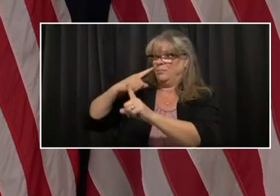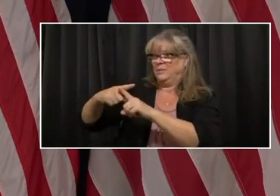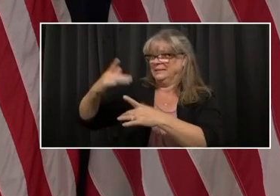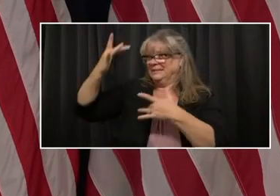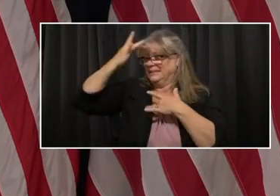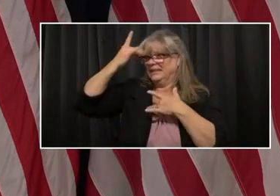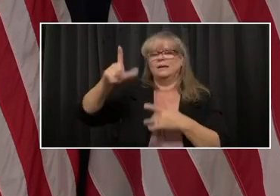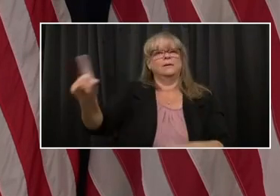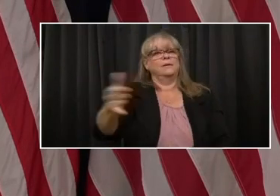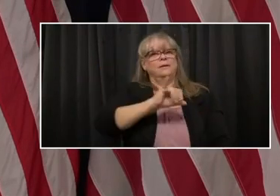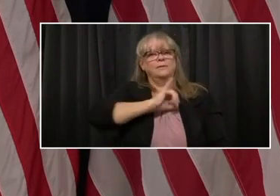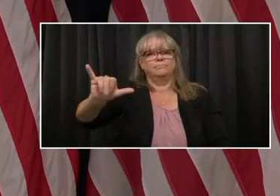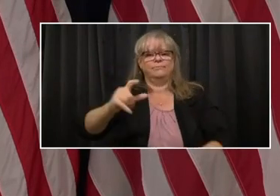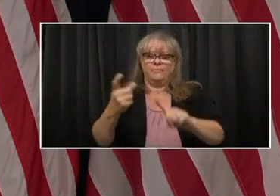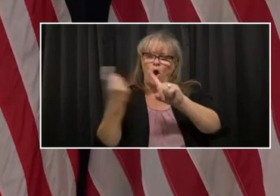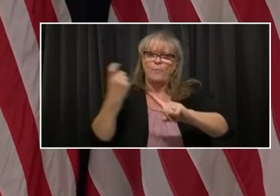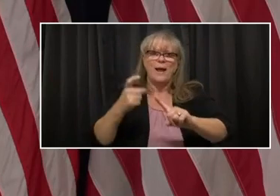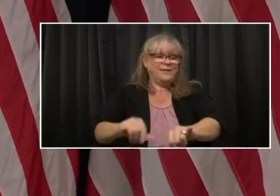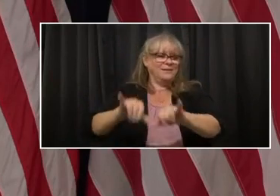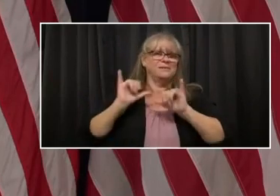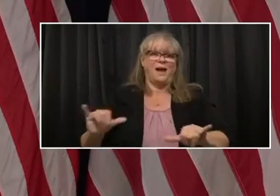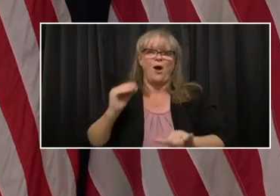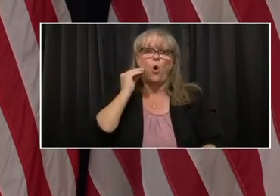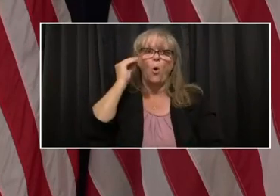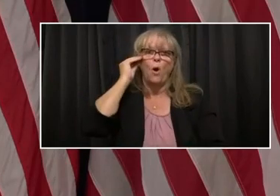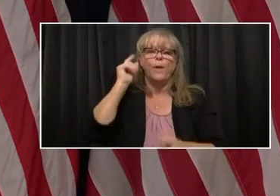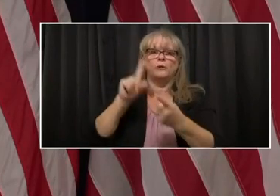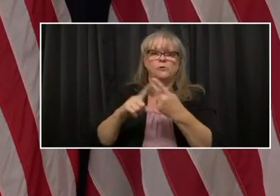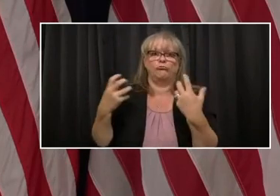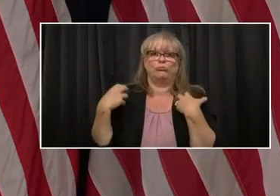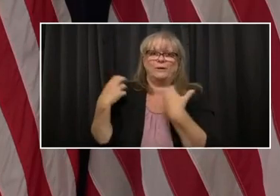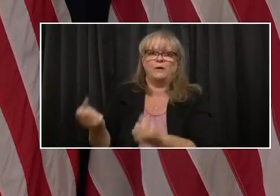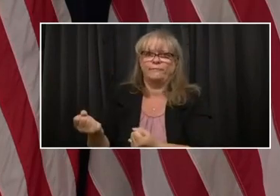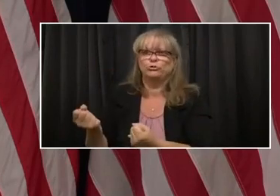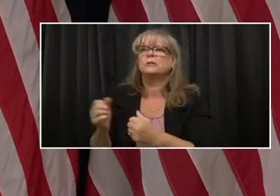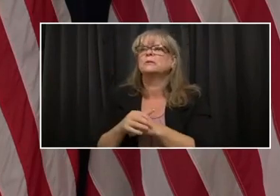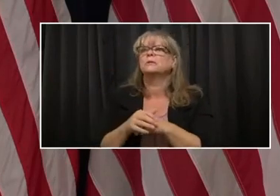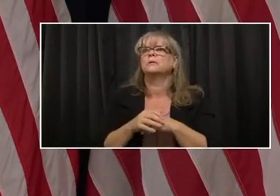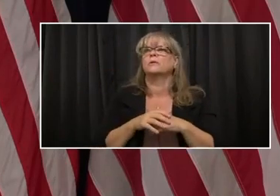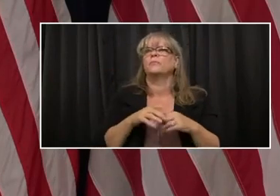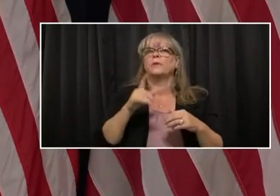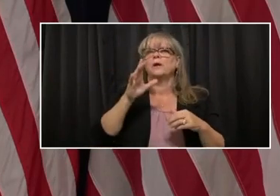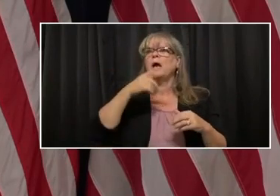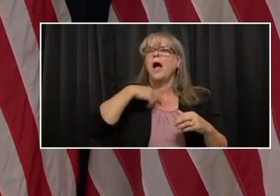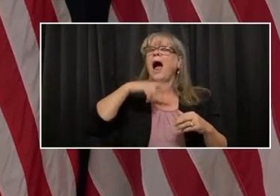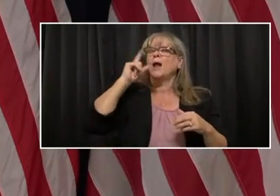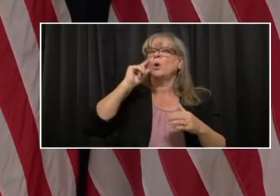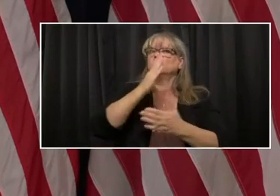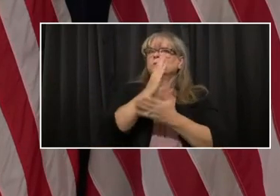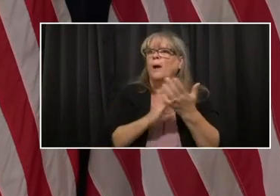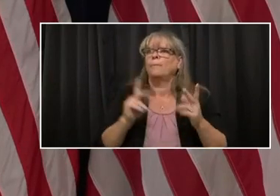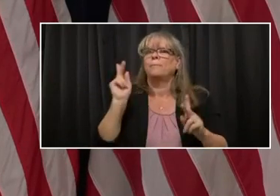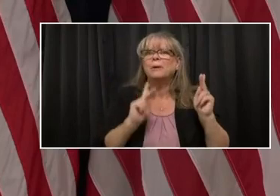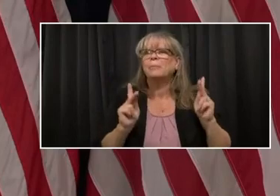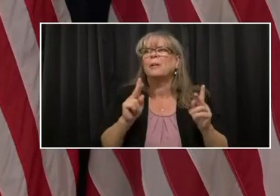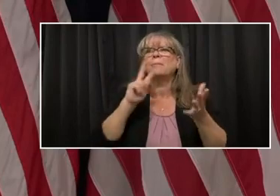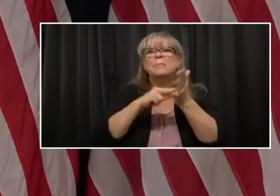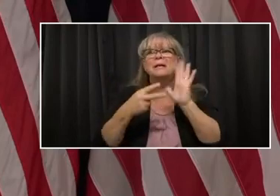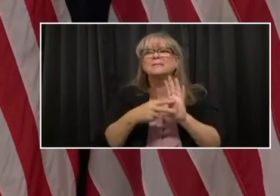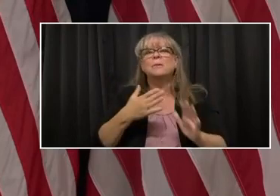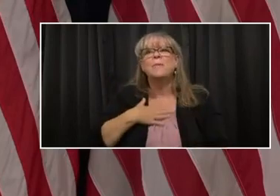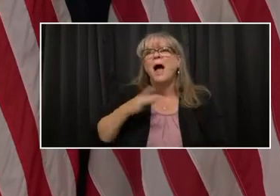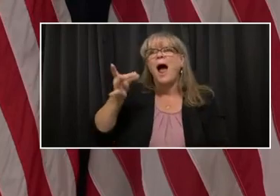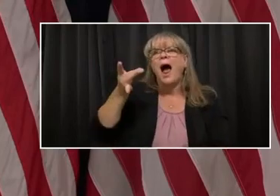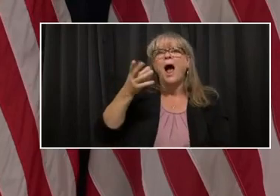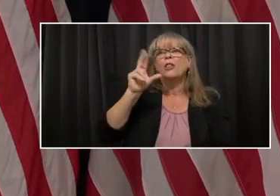have, folks who are mad saying, what do you mean my 8th grader's only in 2 days a week? I'm a single mom. I work 5